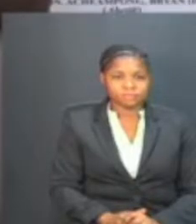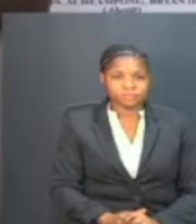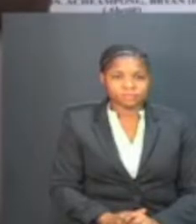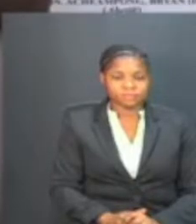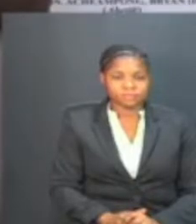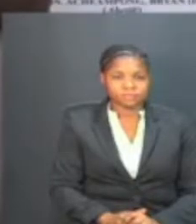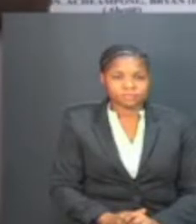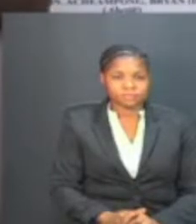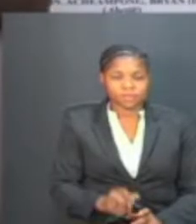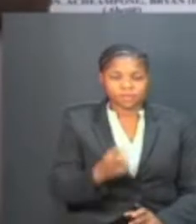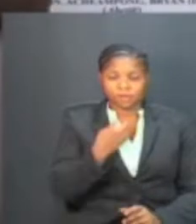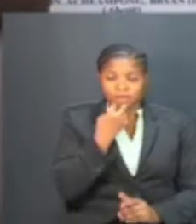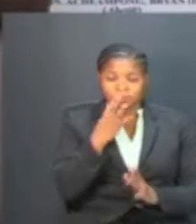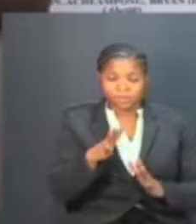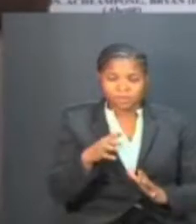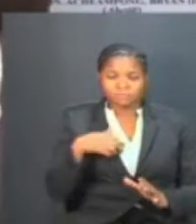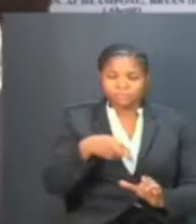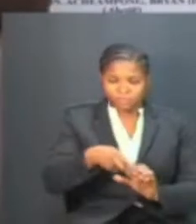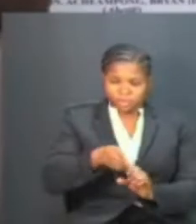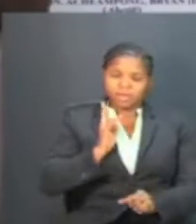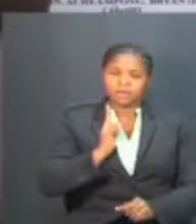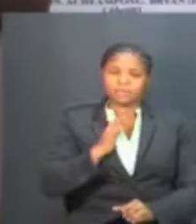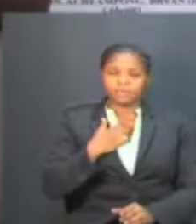Mr. Speaker is withdrawn.